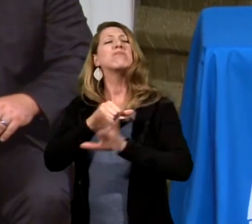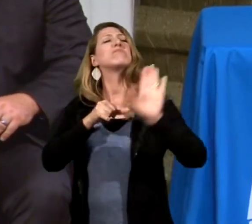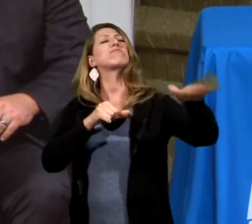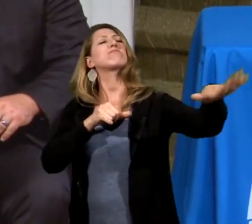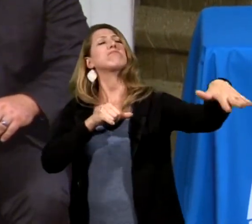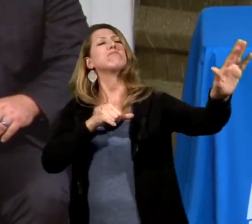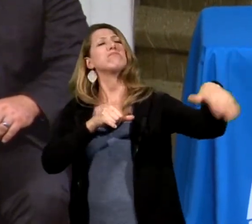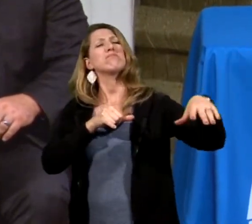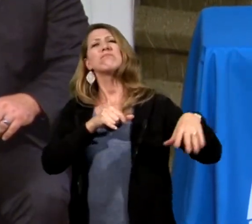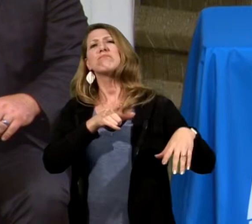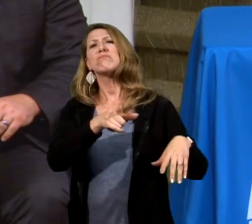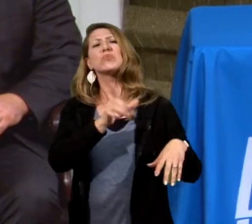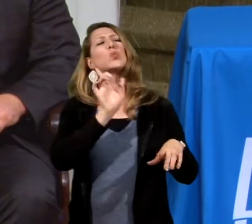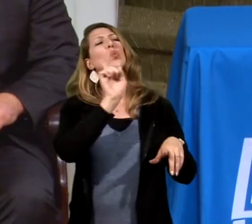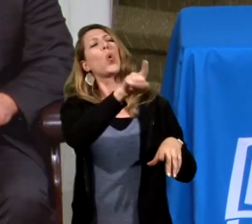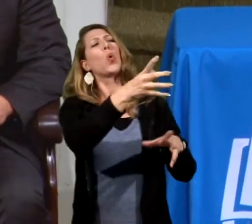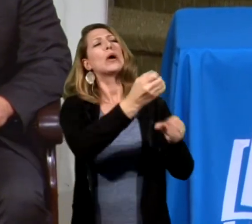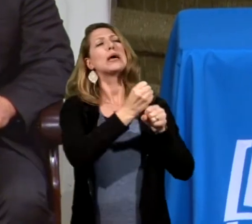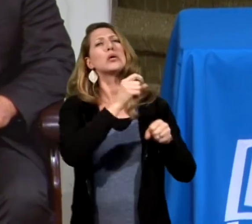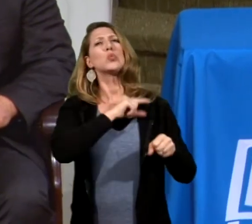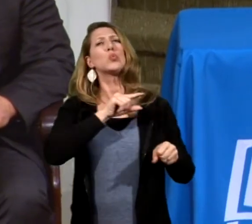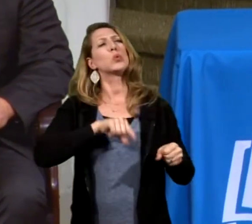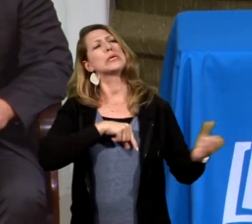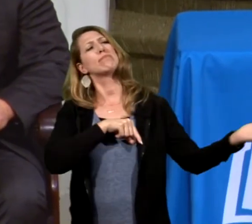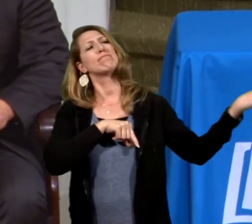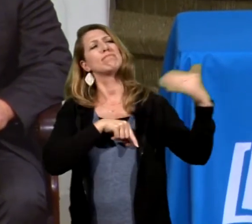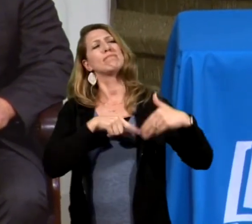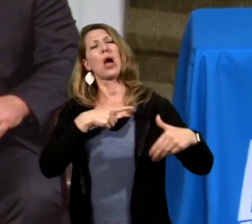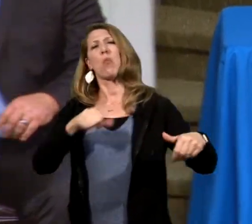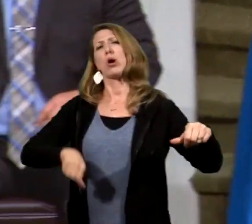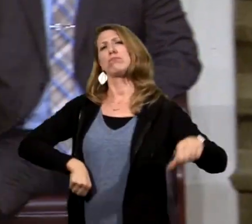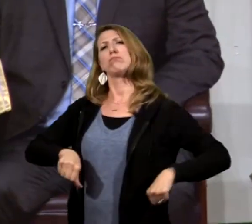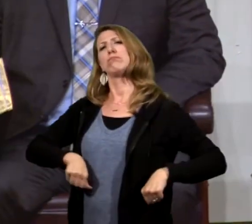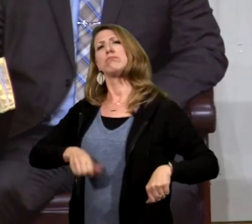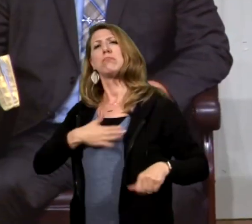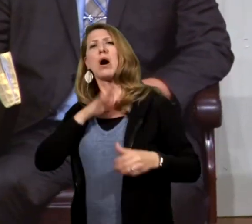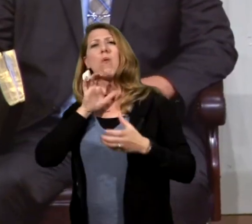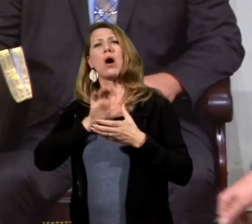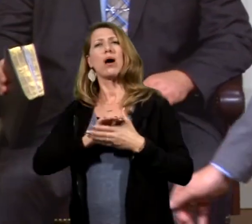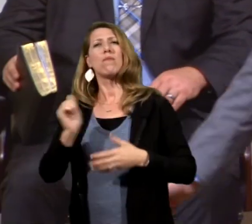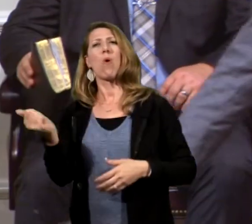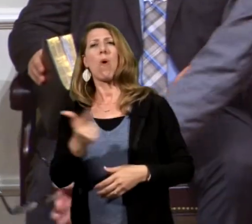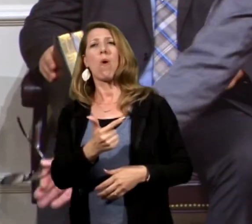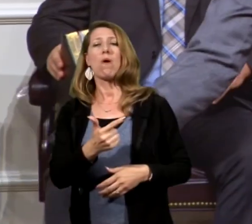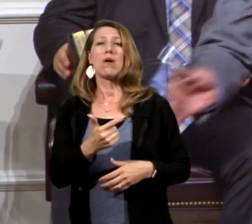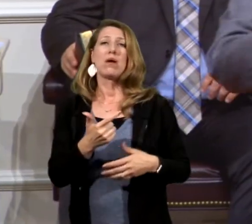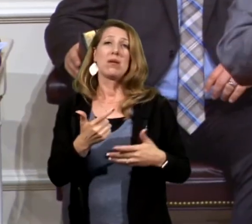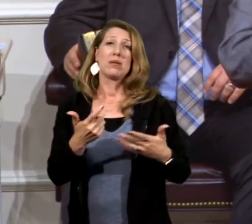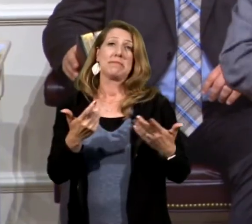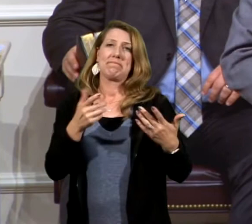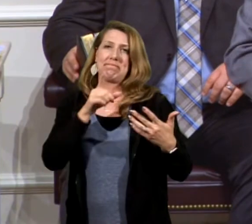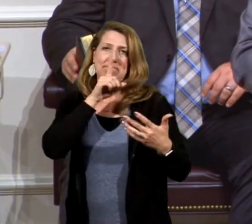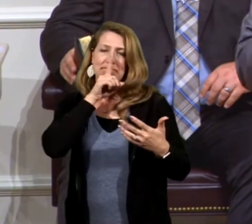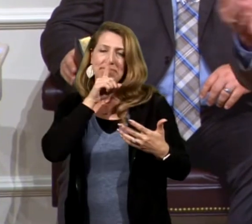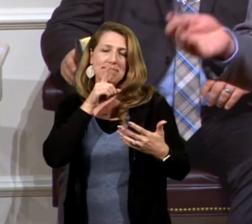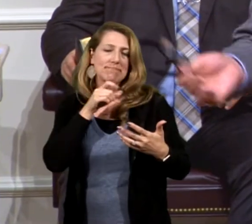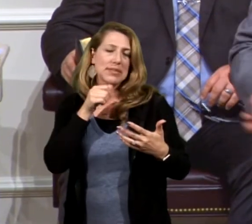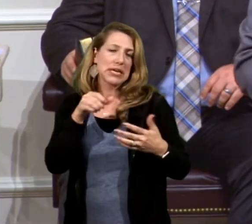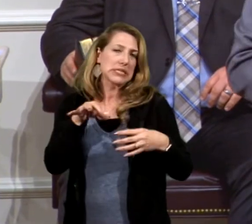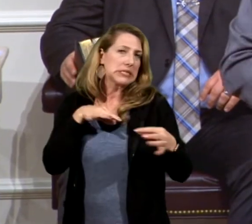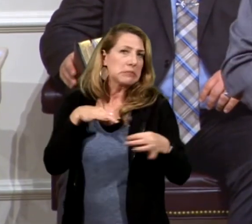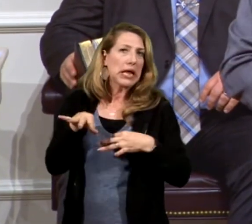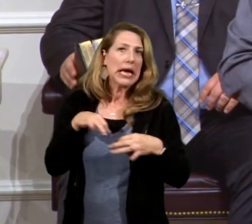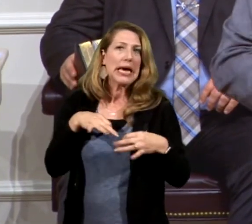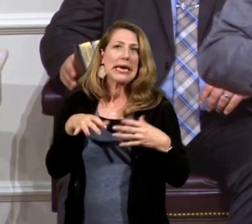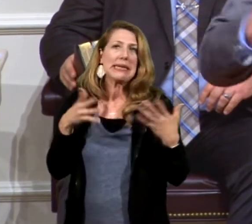He tells the chamberlains, "Go get the queen, bring her over here so we can show her off to everybody." Now, I don't exactly know, and the Bible doesn't tell us, and it's not really